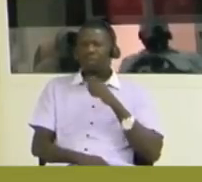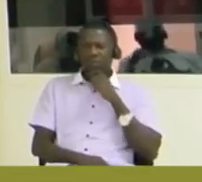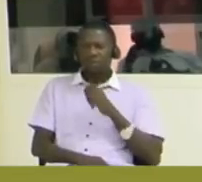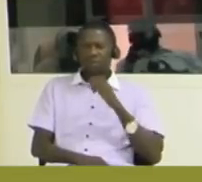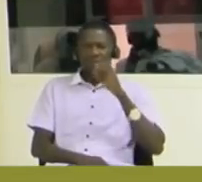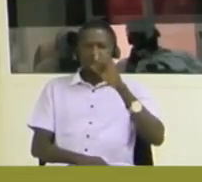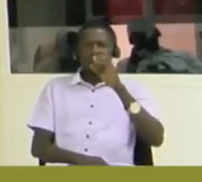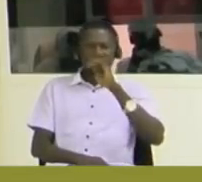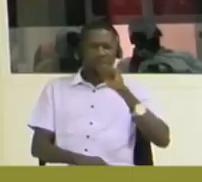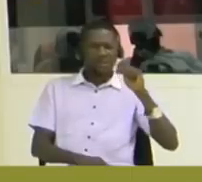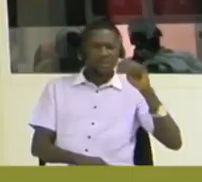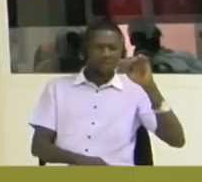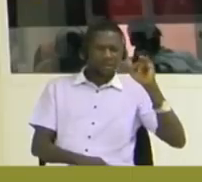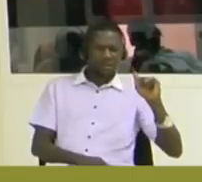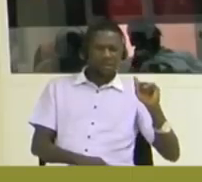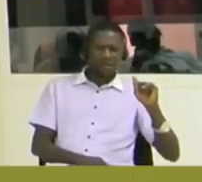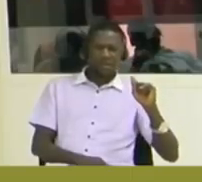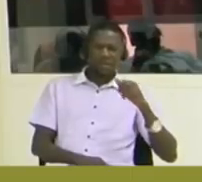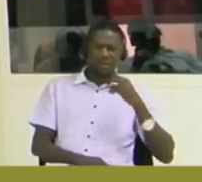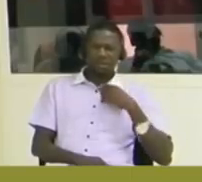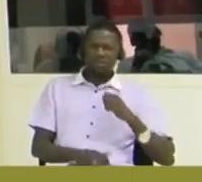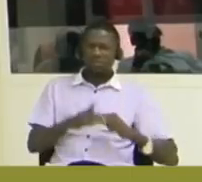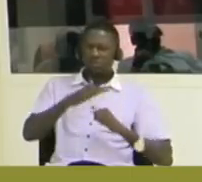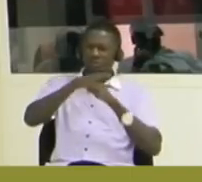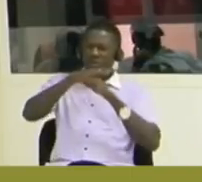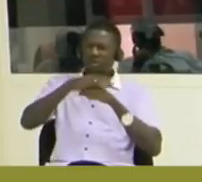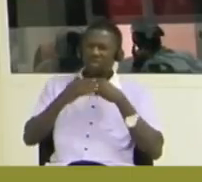any activity with the Casamas rebels?